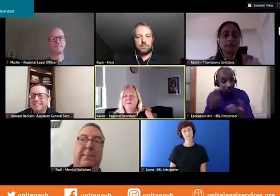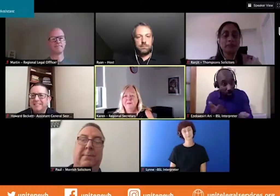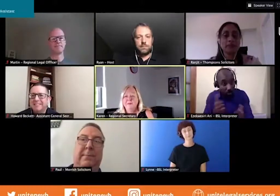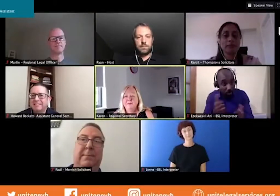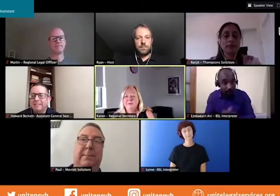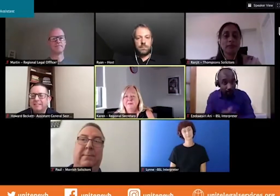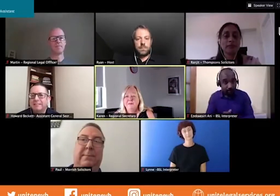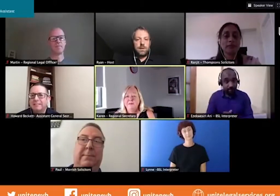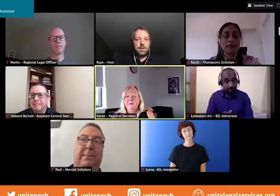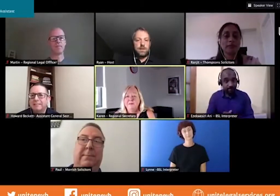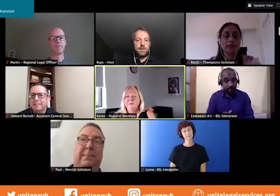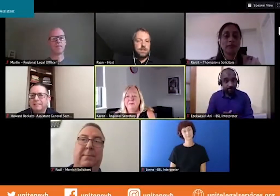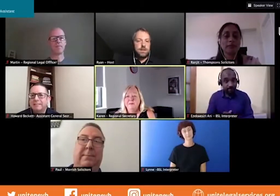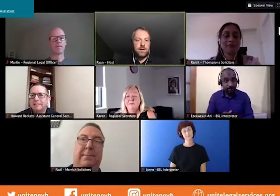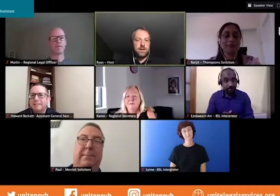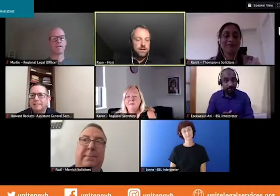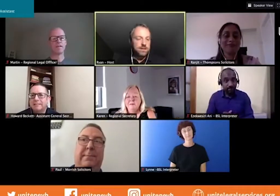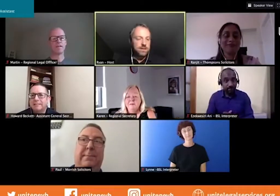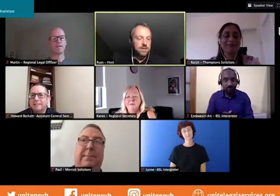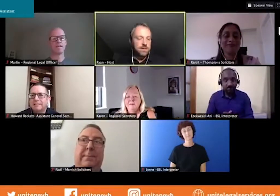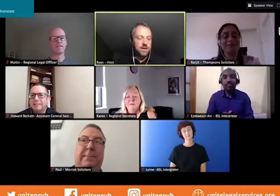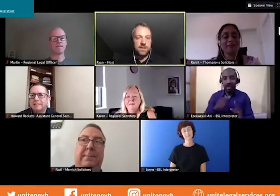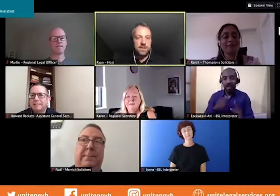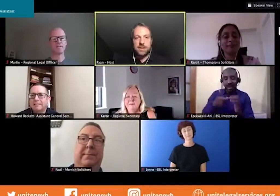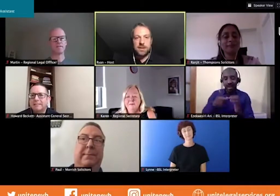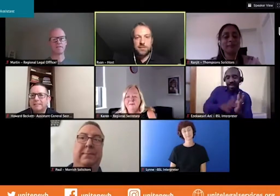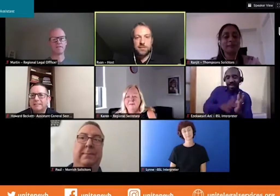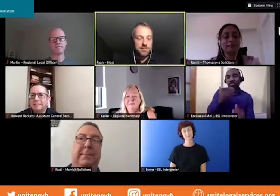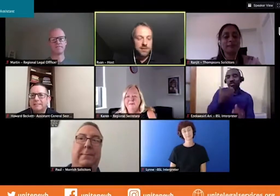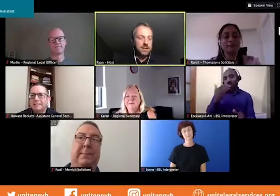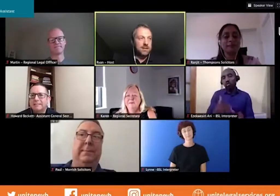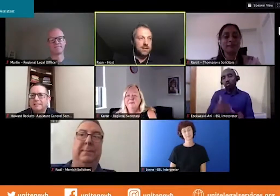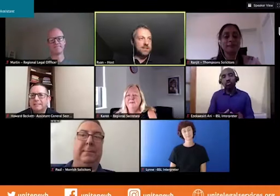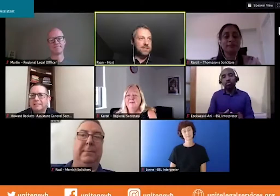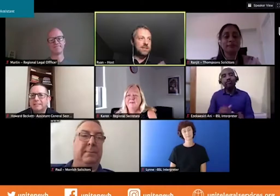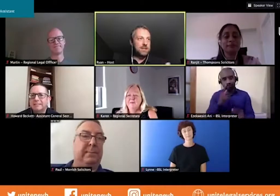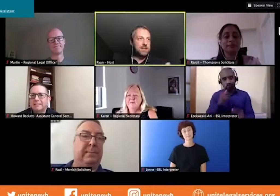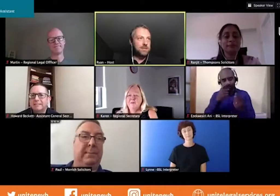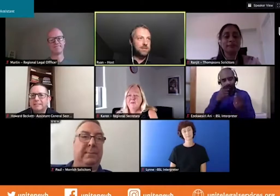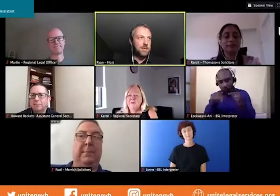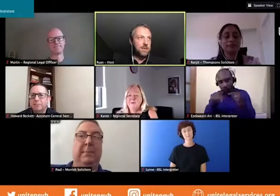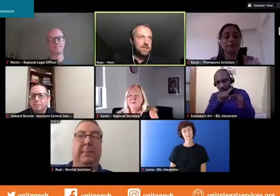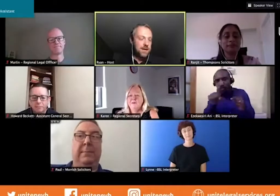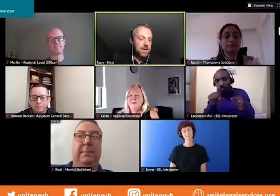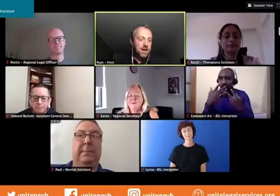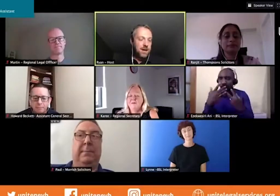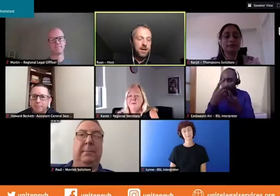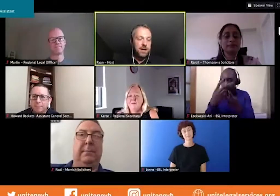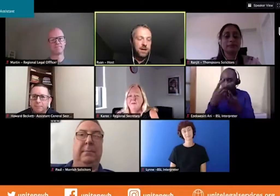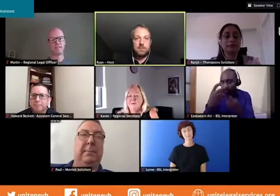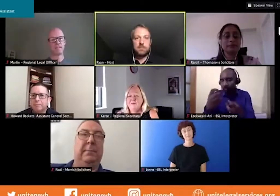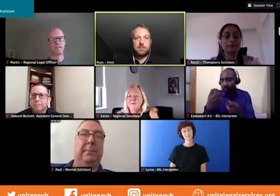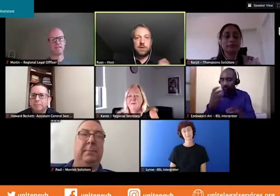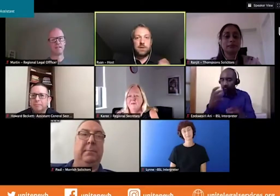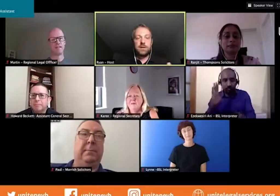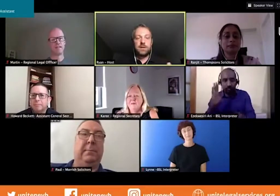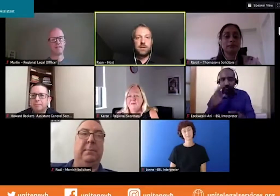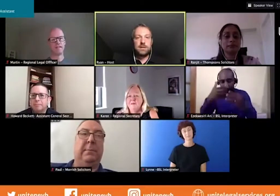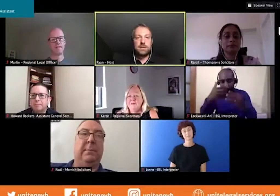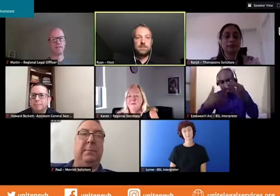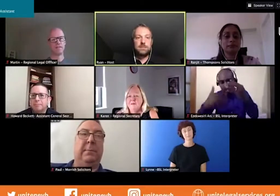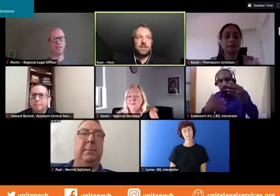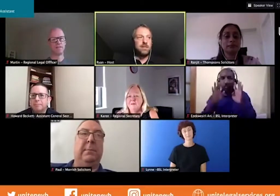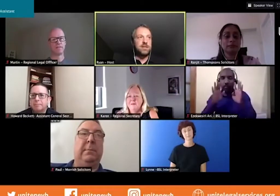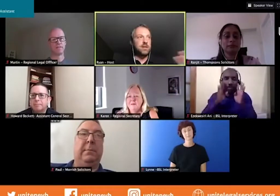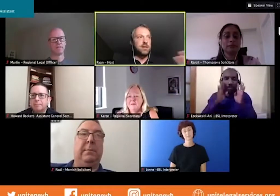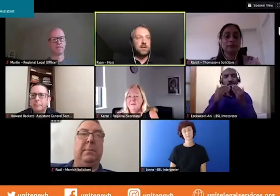Thanks, Karen. So thank you everyone for listening, and thank you for the comments. We'll put this video on